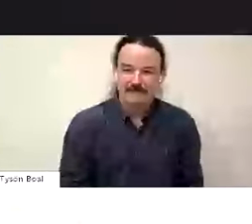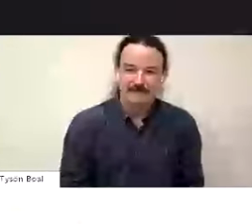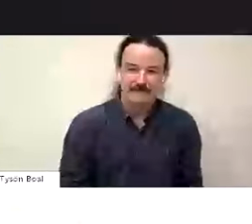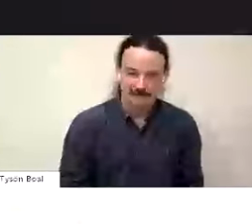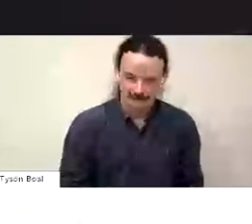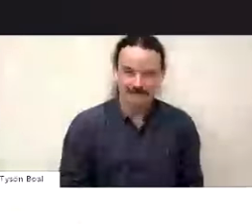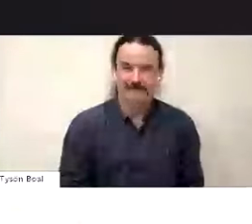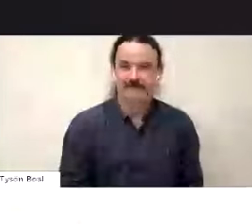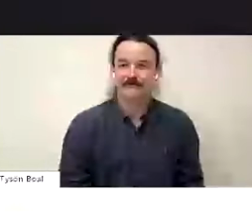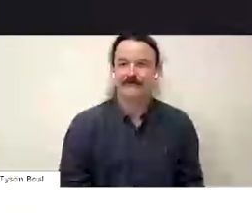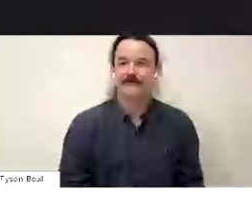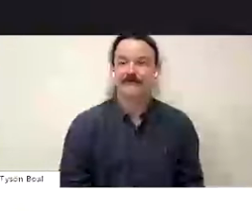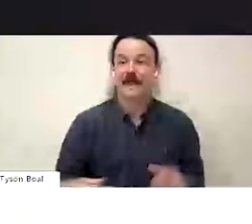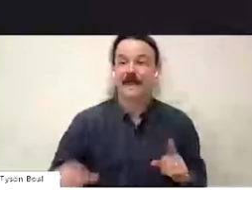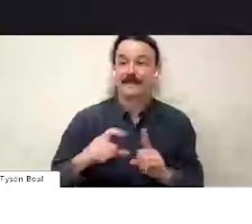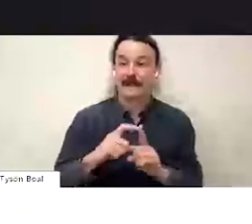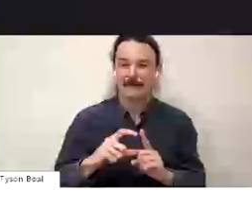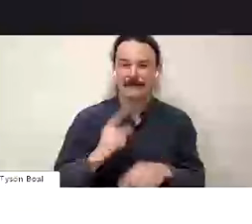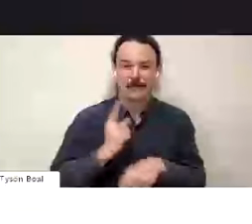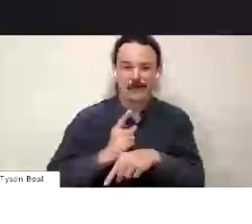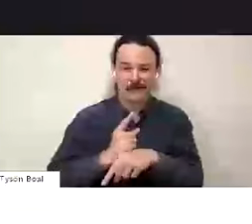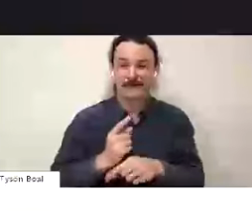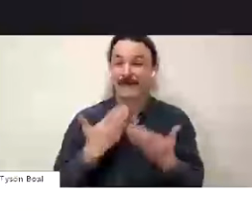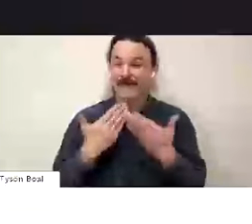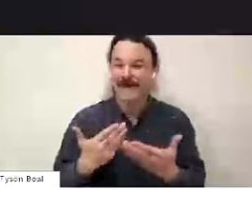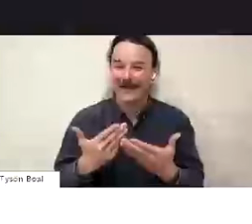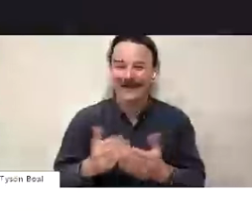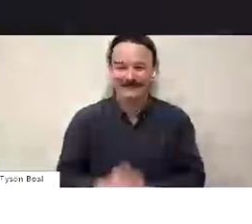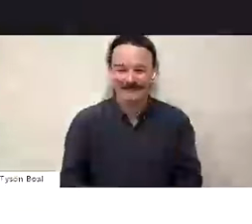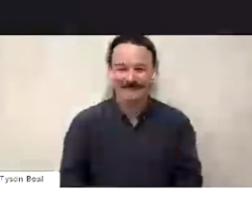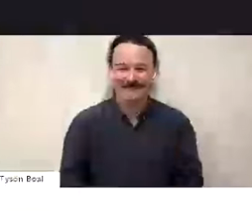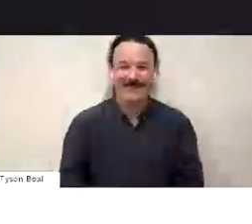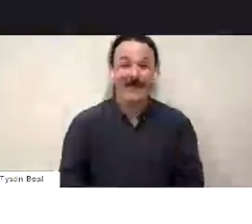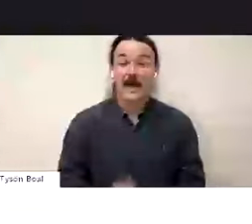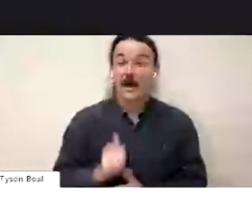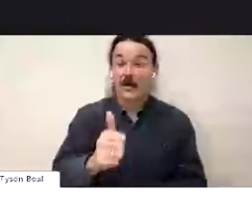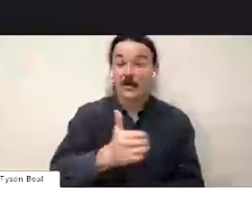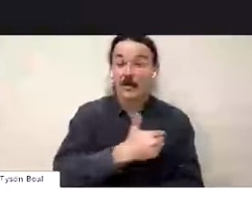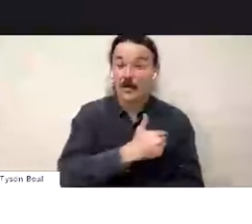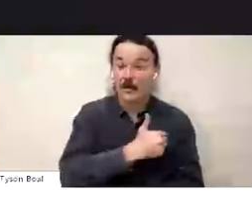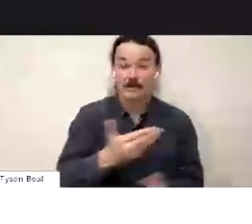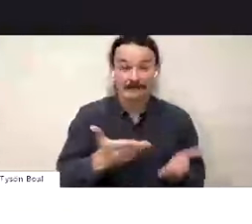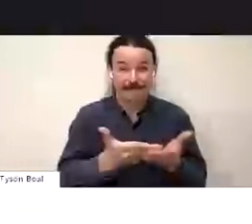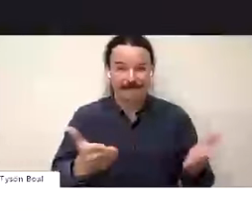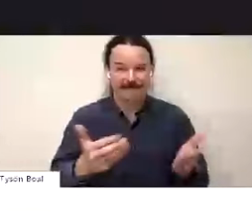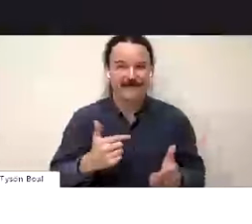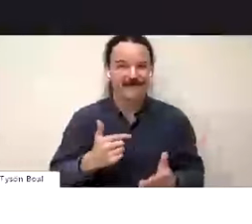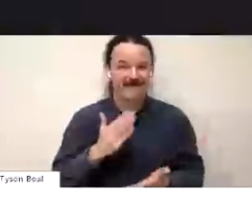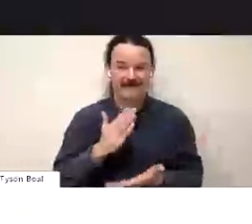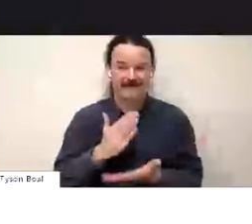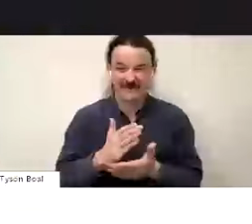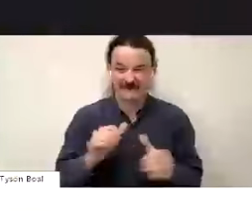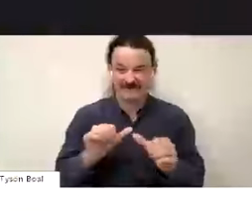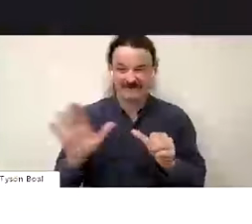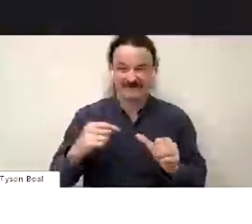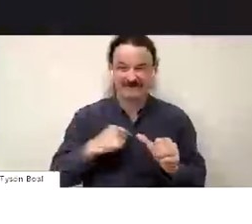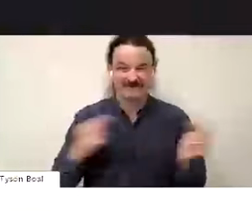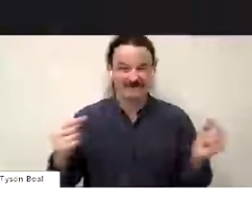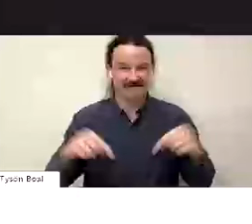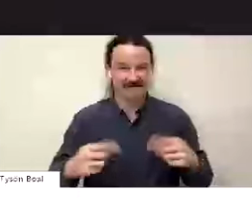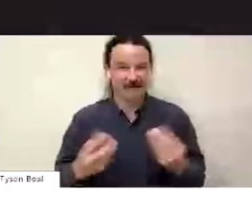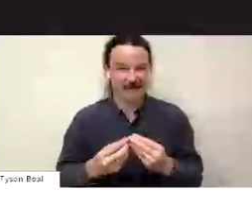Thanks, Melissa, for that introduction. Good morning, everyone. It's really great to be with you all. Online's